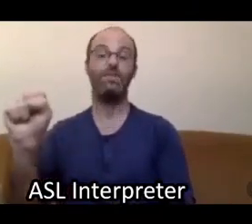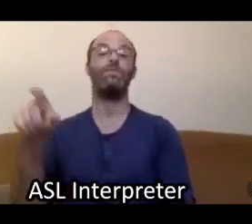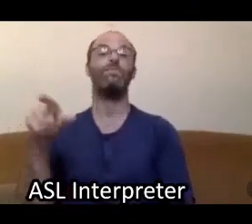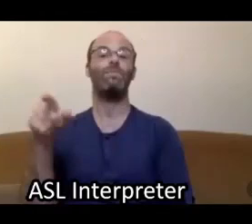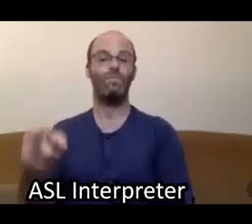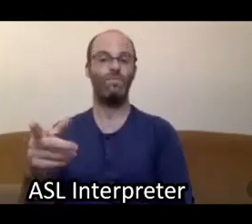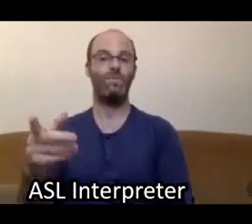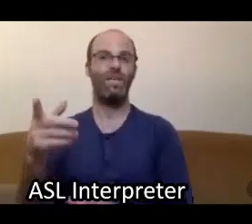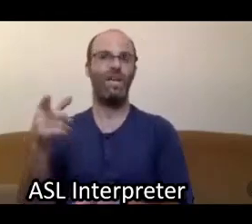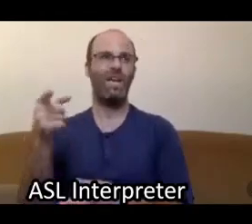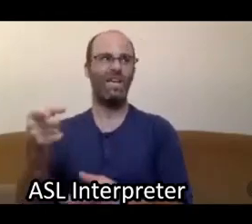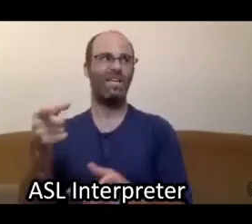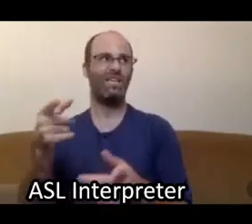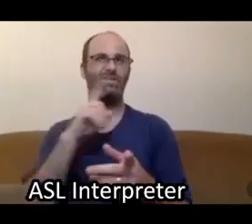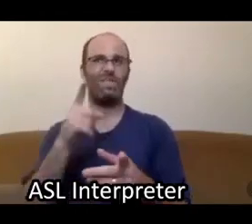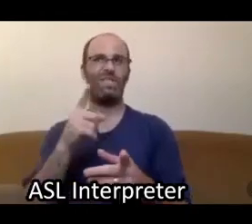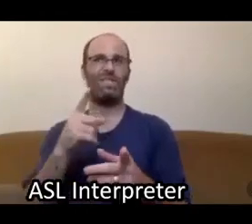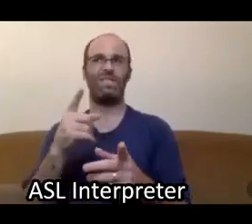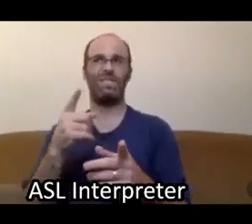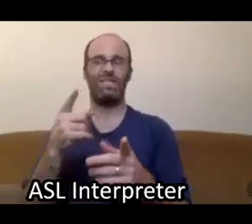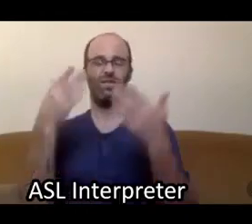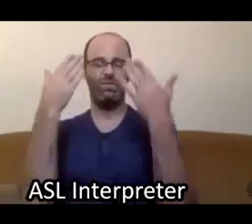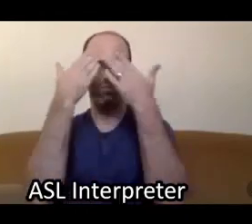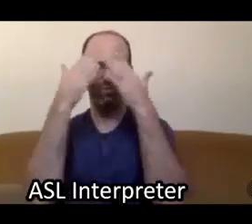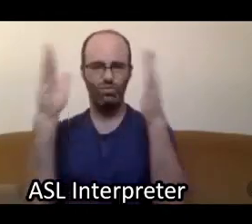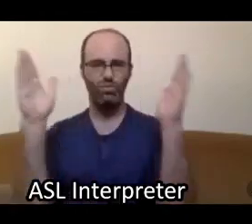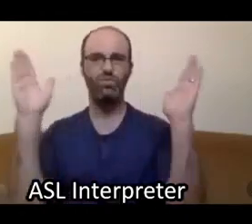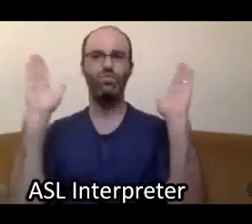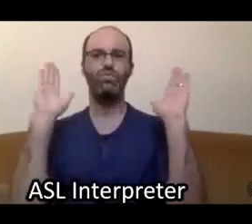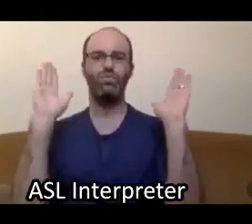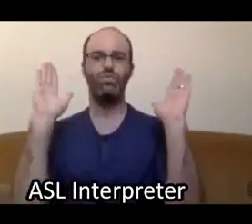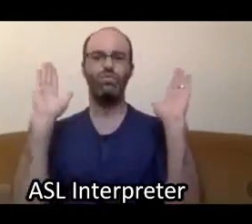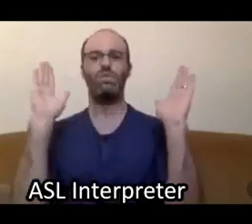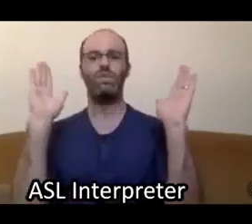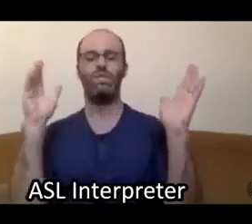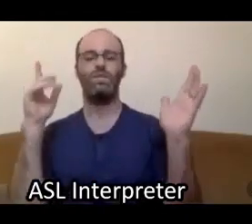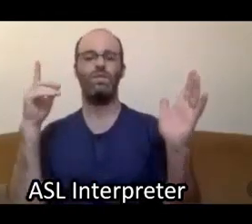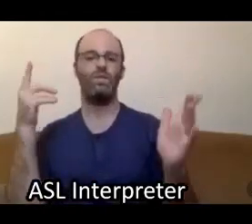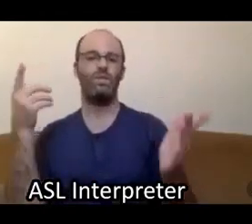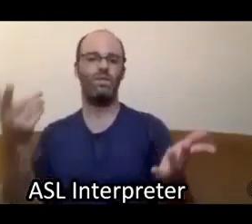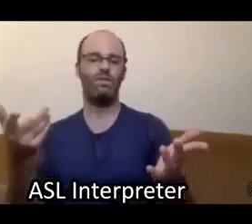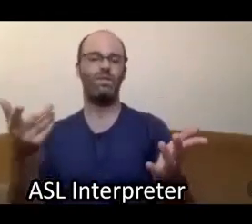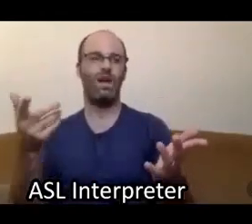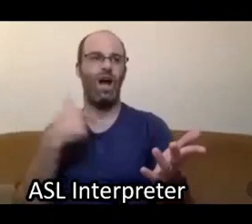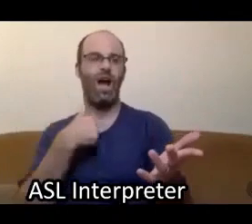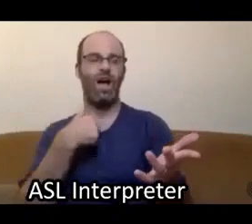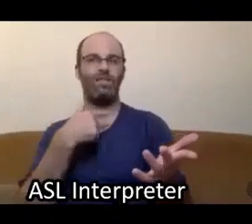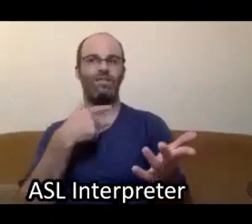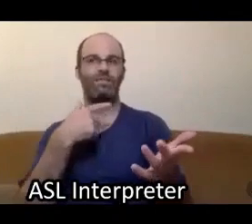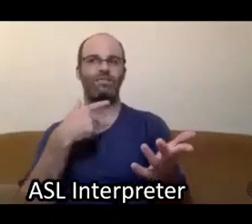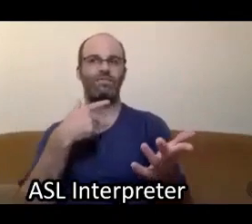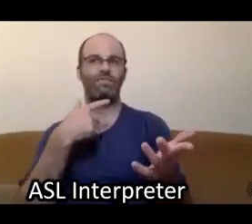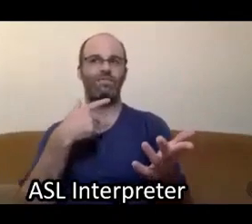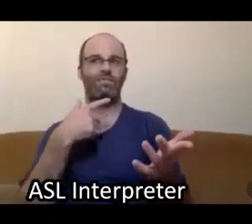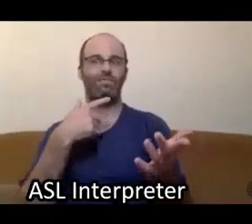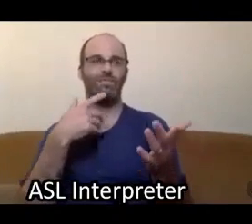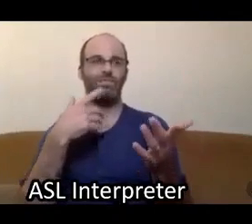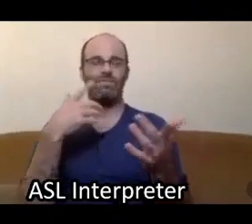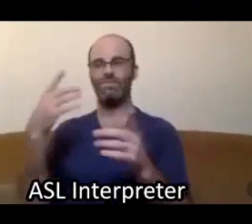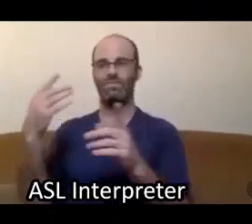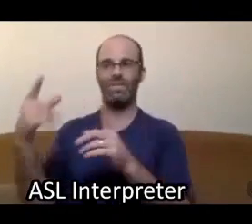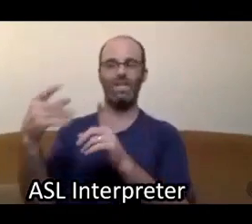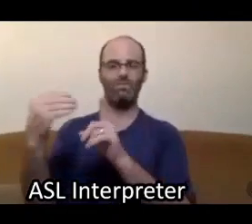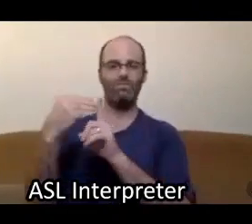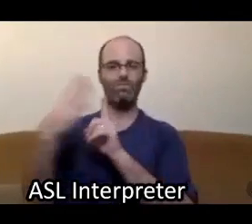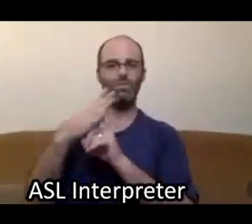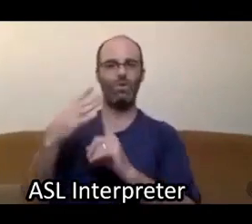opened my mind. He opened my mind to this. You know, I mentioned being a teacher